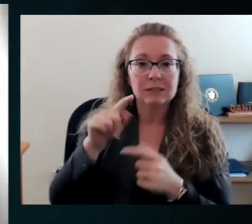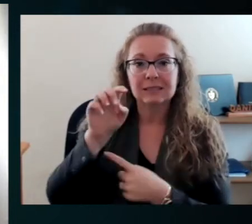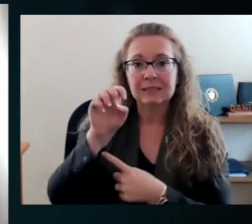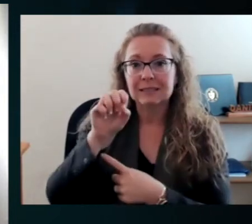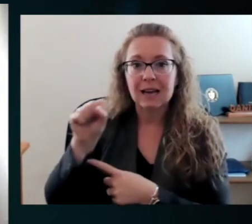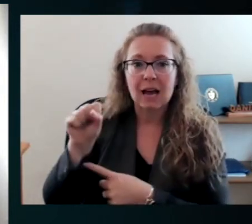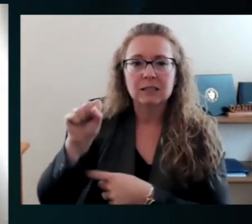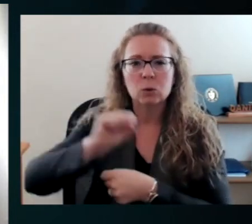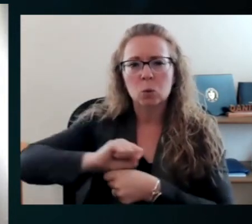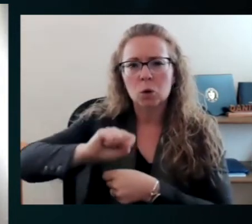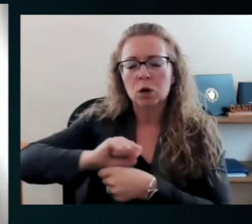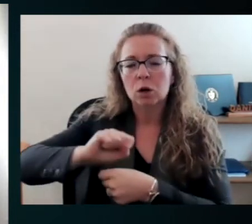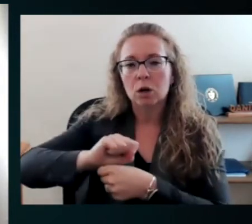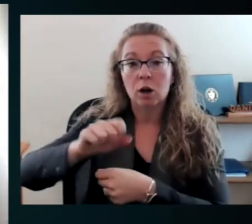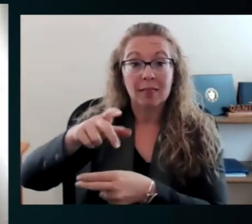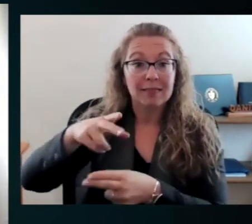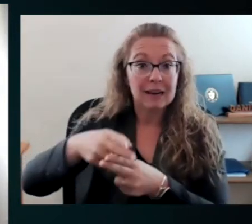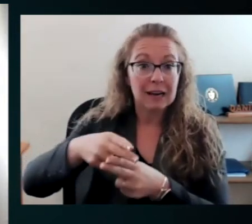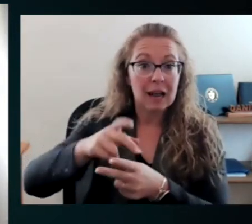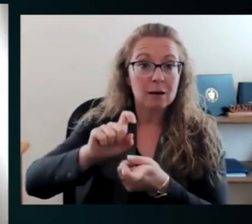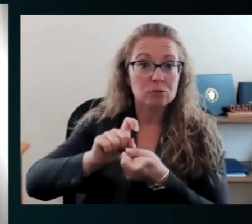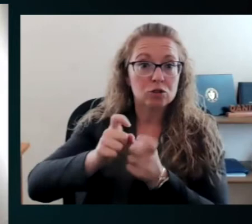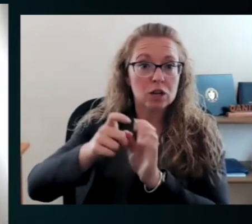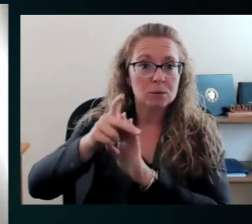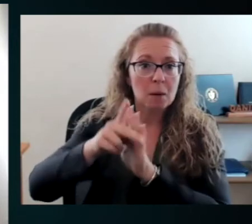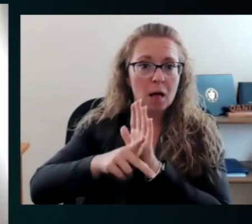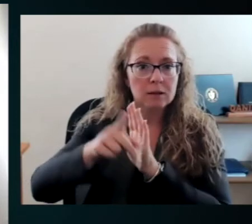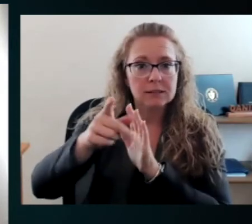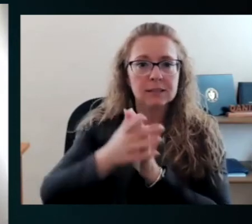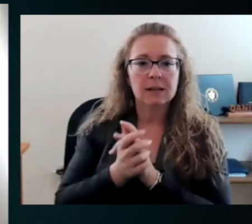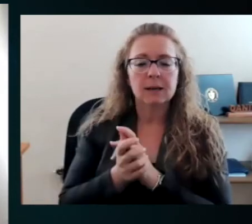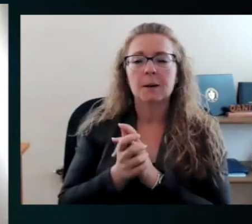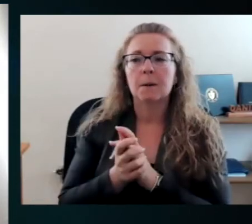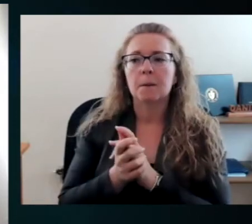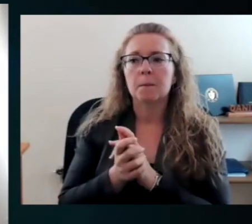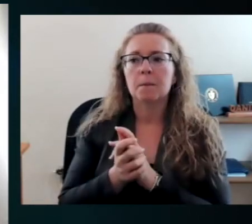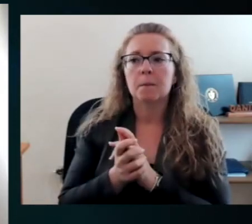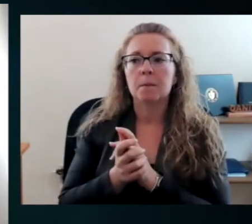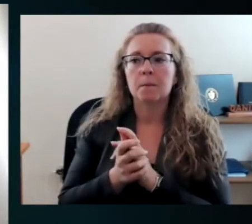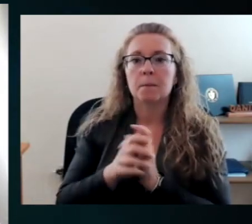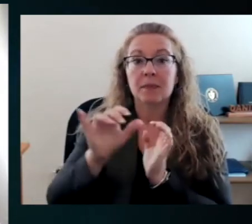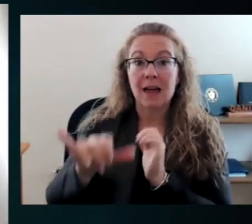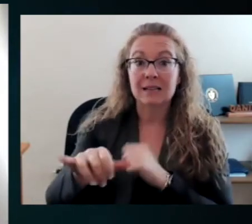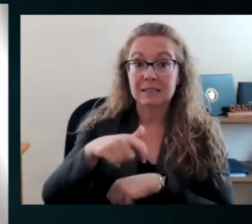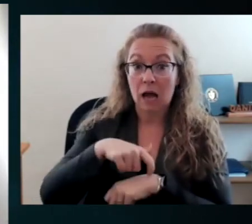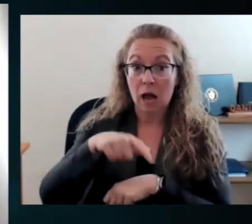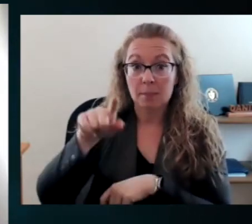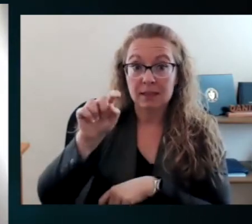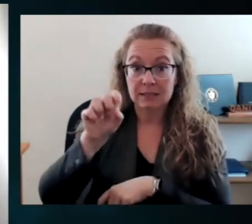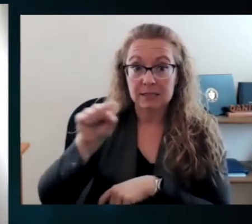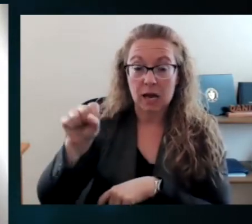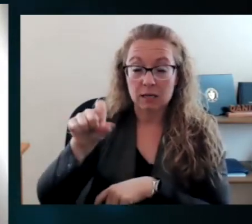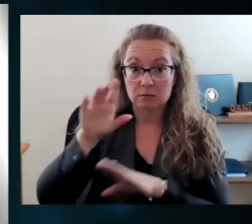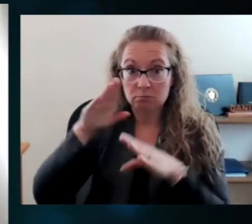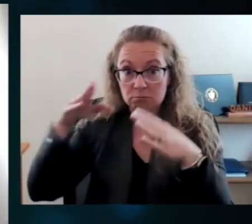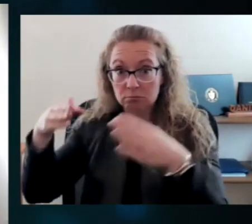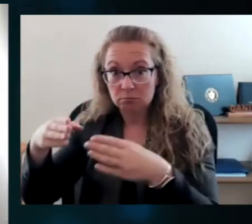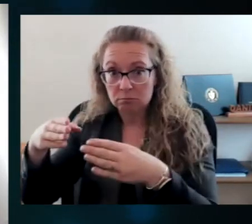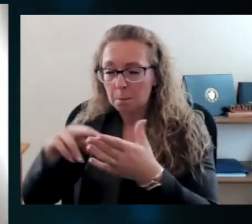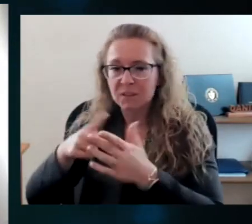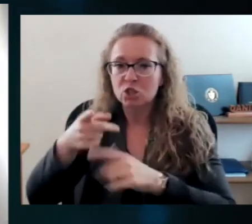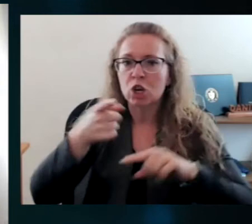the name change policy, that's time that Tess wasn't able to spend, doing research,